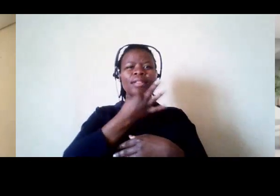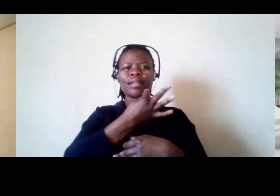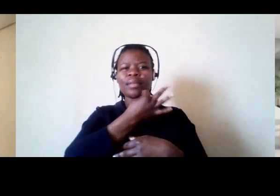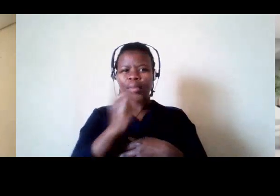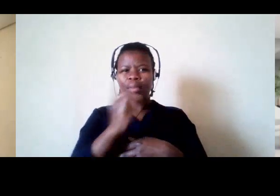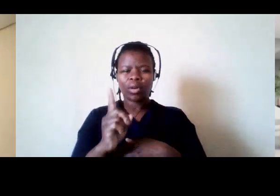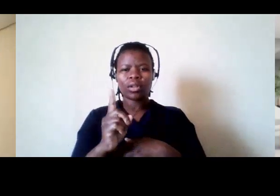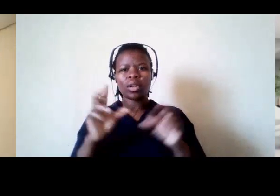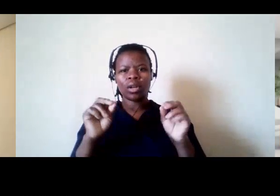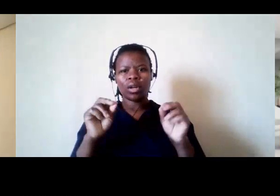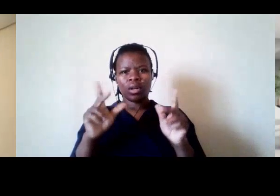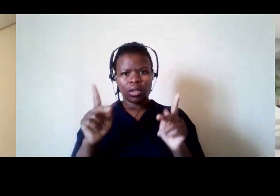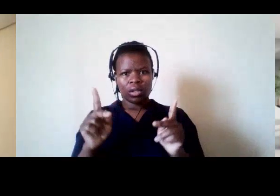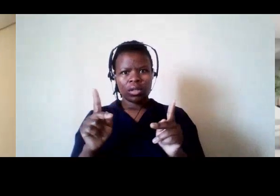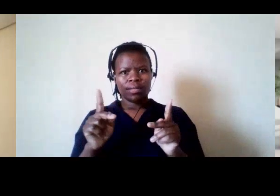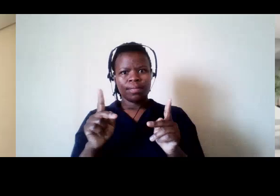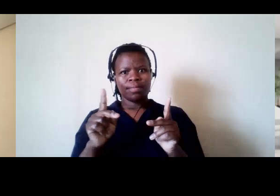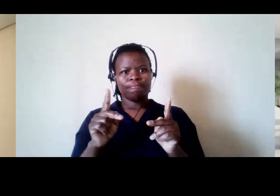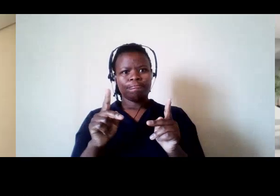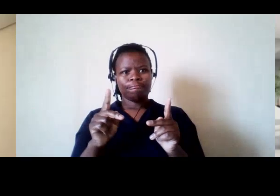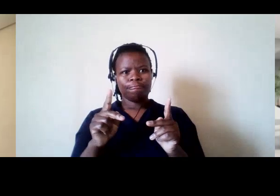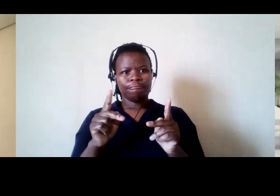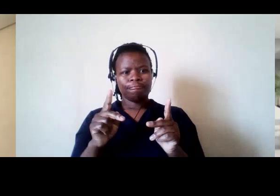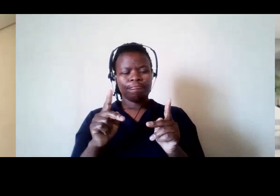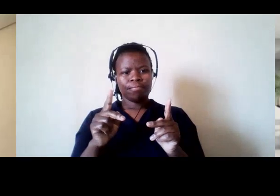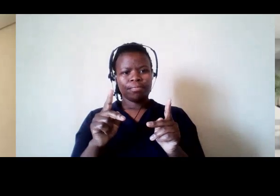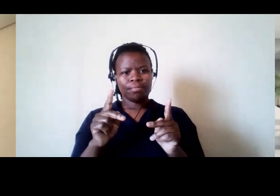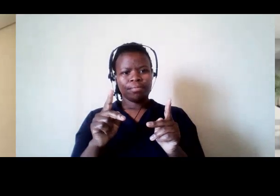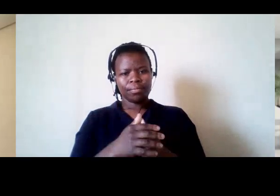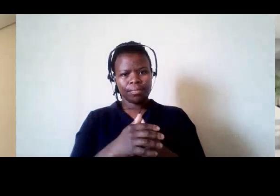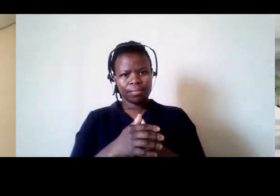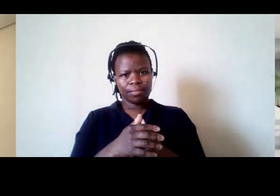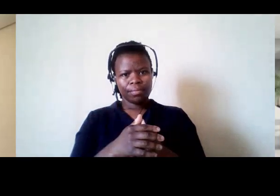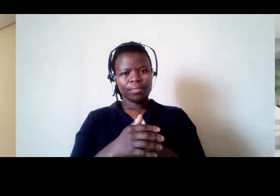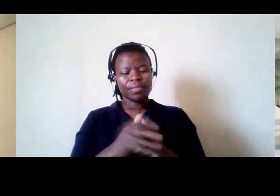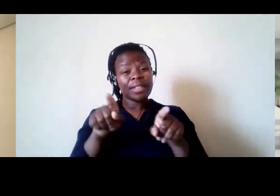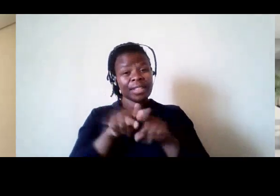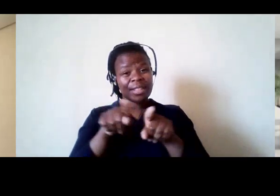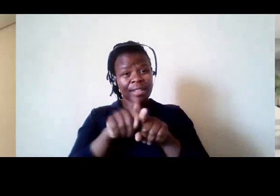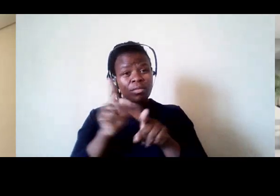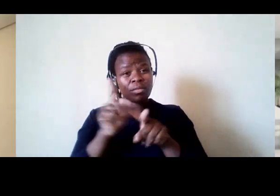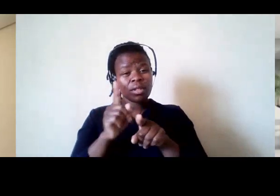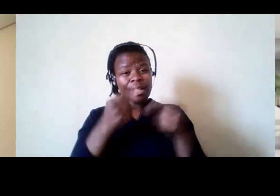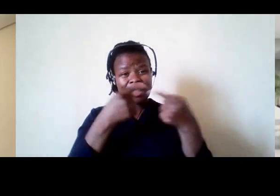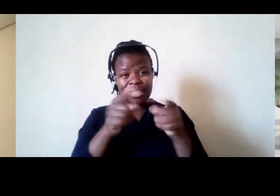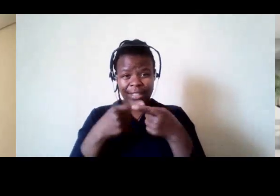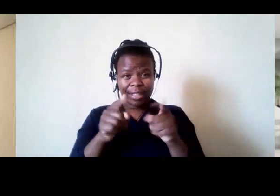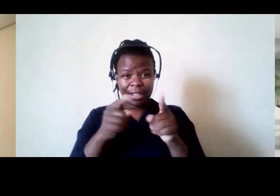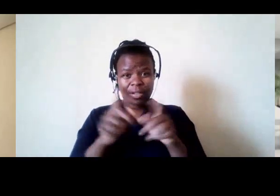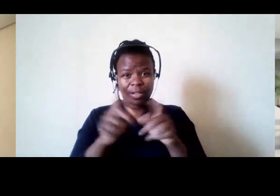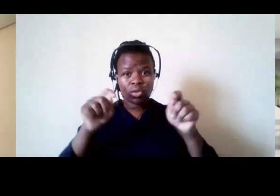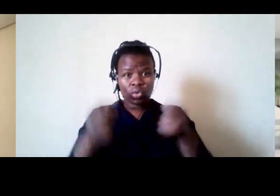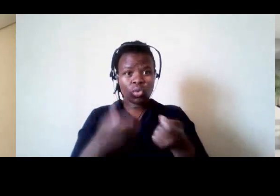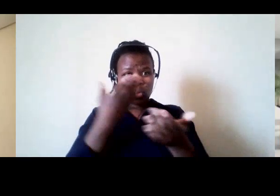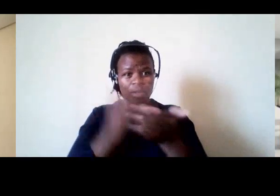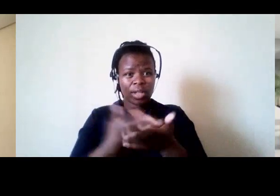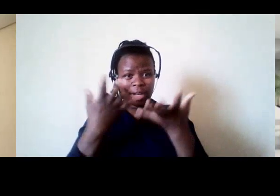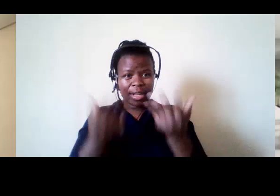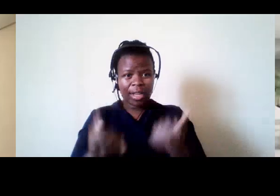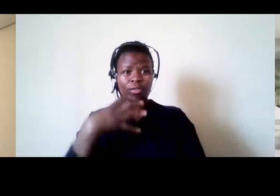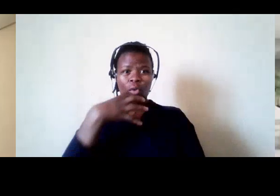we measure things in different ways, right? They would have their own measurement